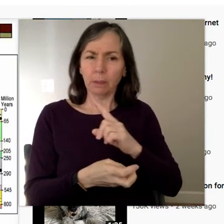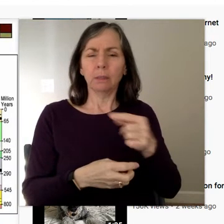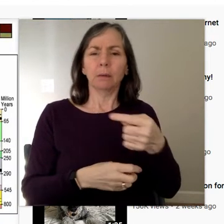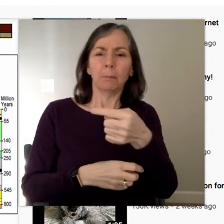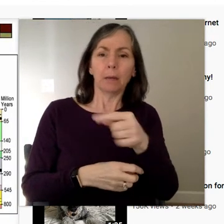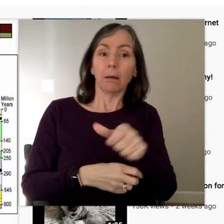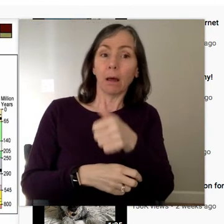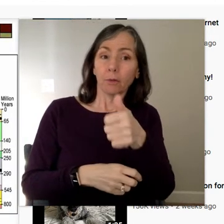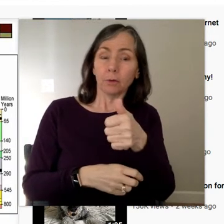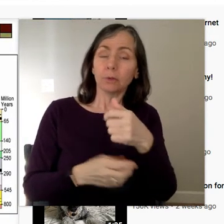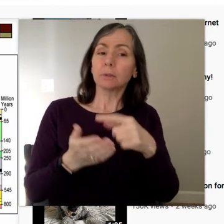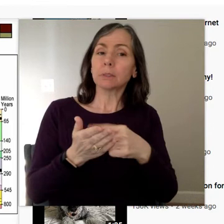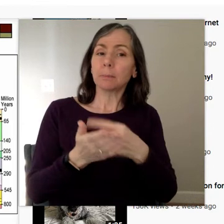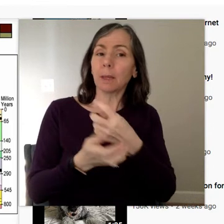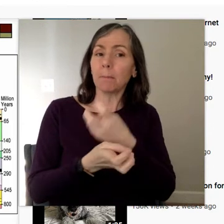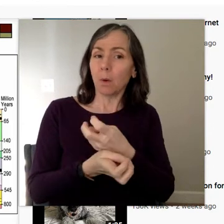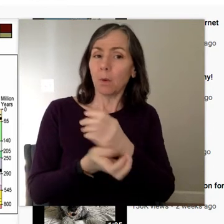rock.